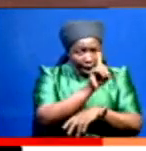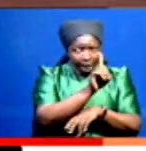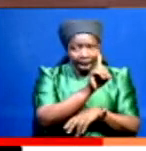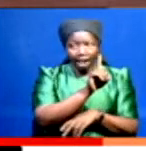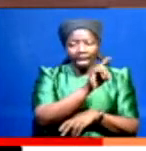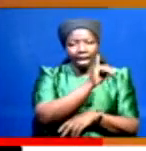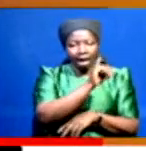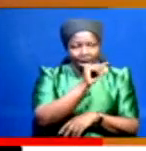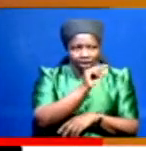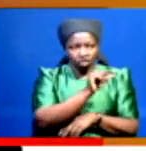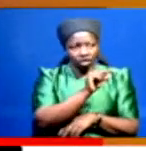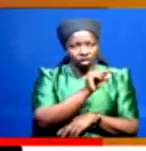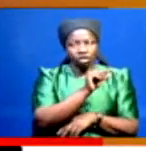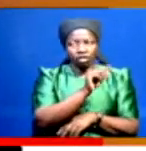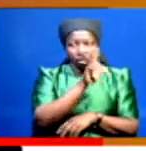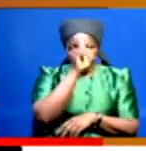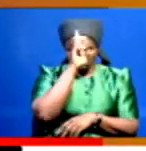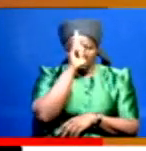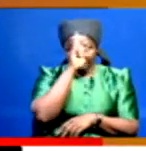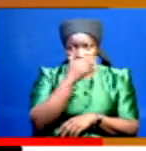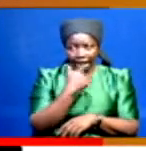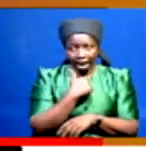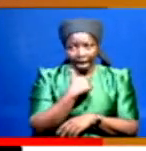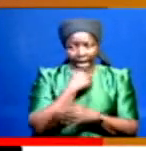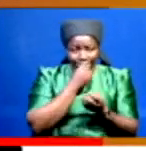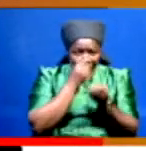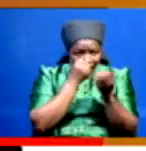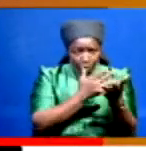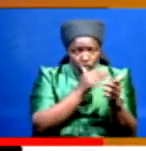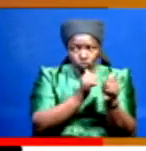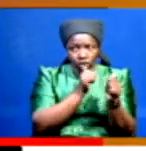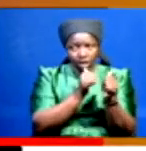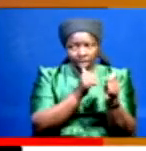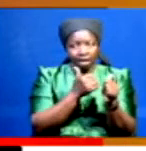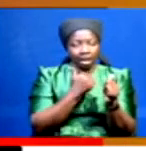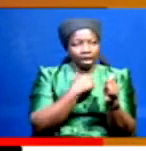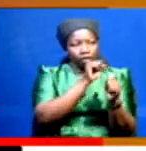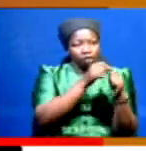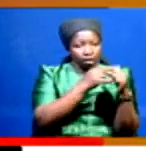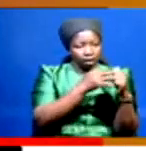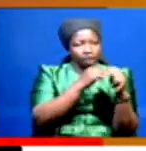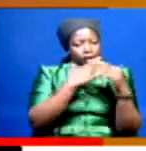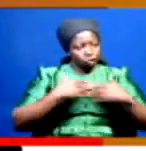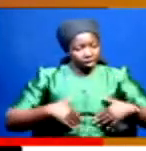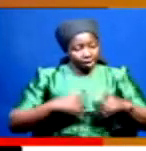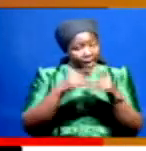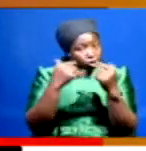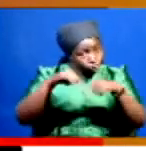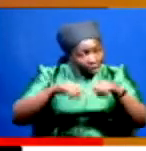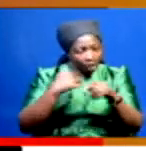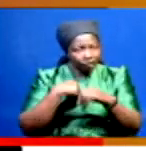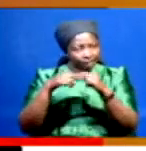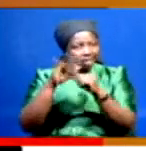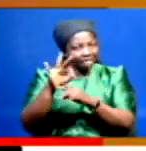IG, the Inspector General of Police, had an update which was reading 58 bodies. Now we are at 73, and the